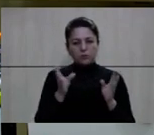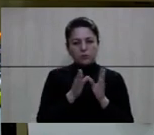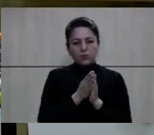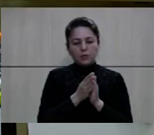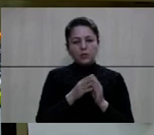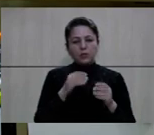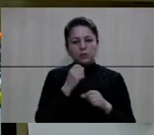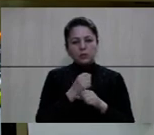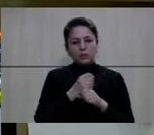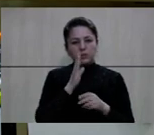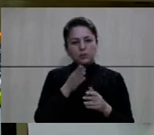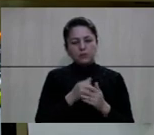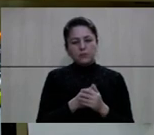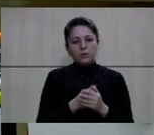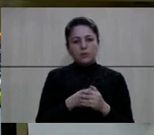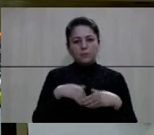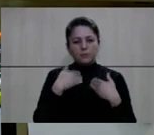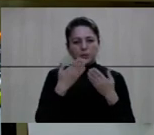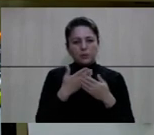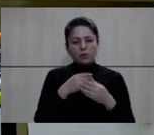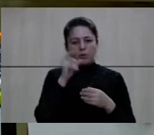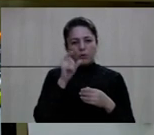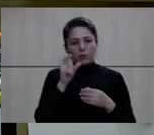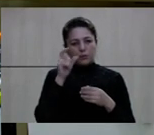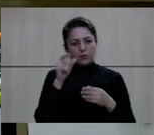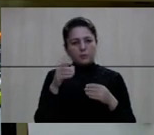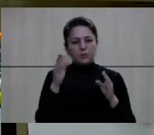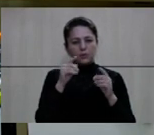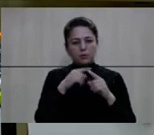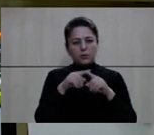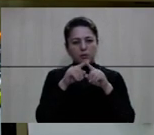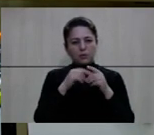ishlashadi. Quyida odam texnika